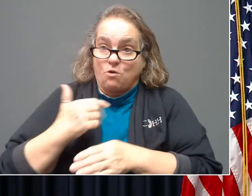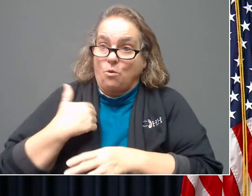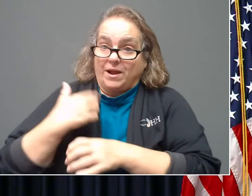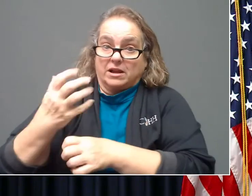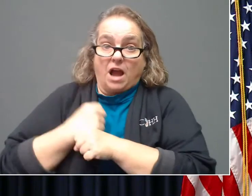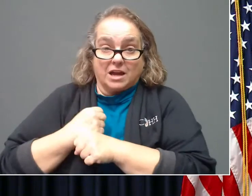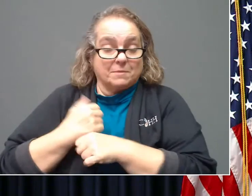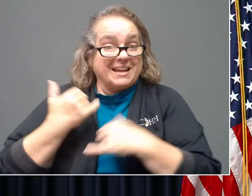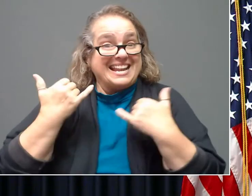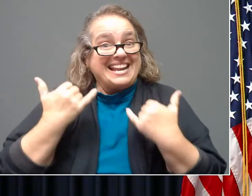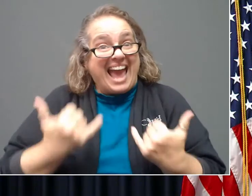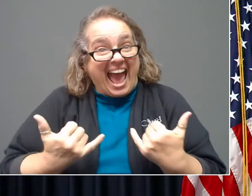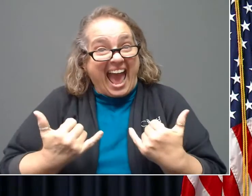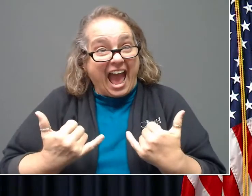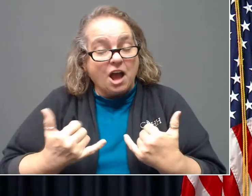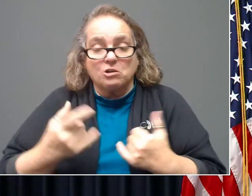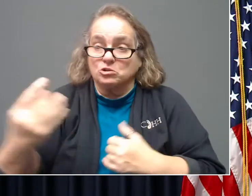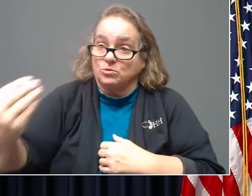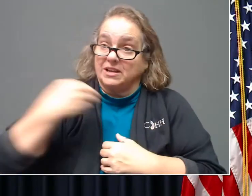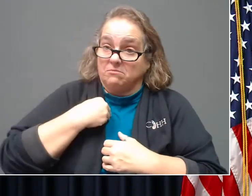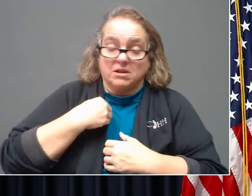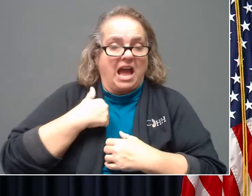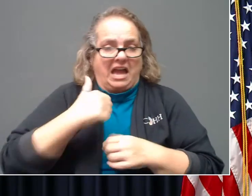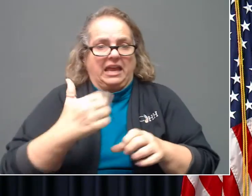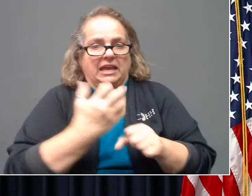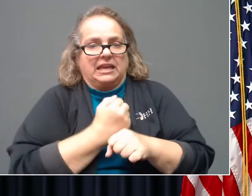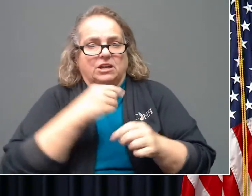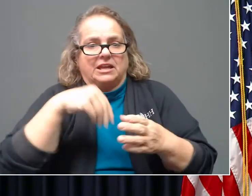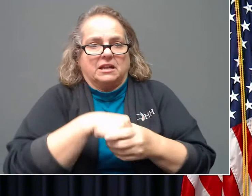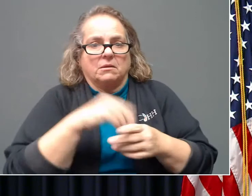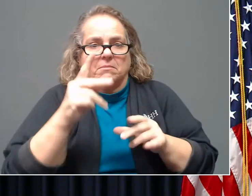arms. We can get it in people's arms in less than 7 days, but you got to send it to us.